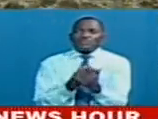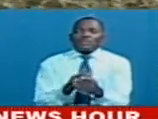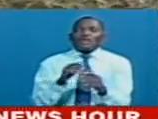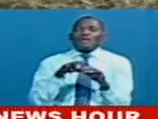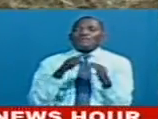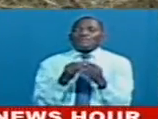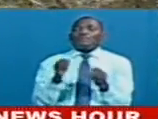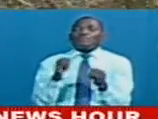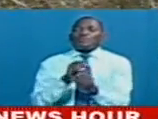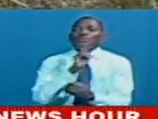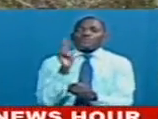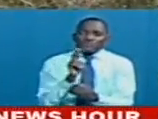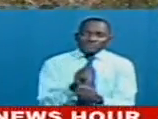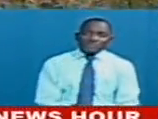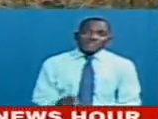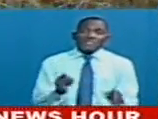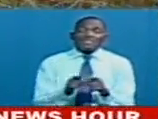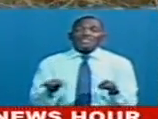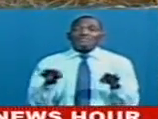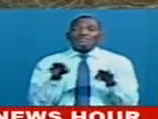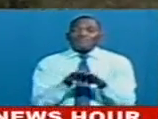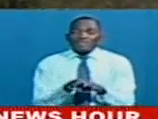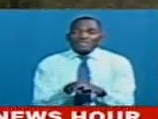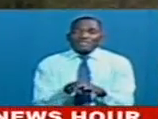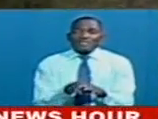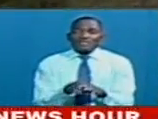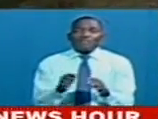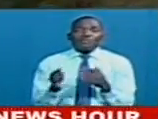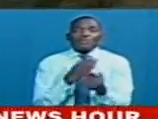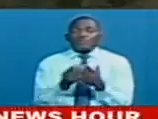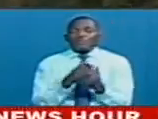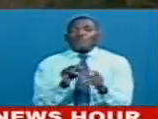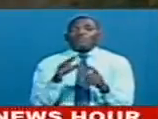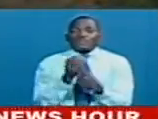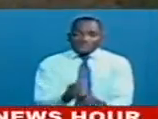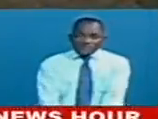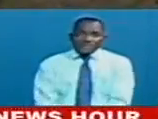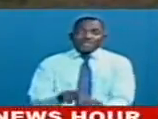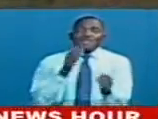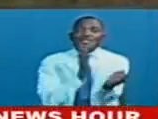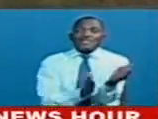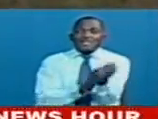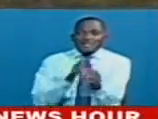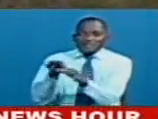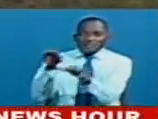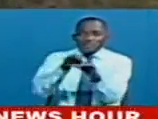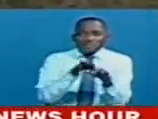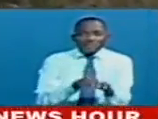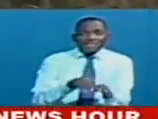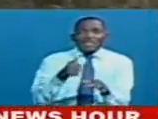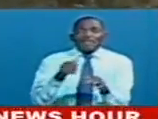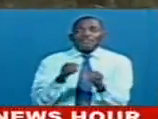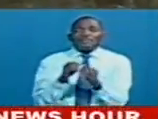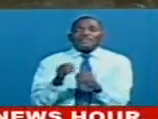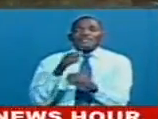many farming families and is resilient even in very bad weather conditions. However, cassava cultivation, like many